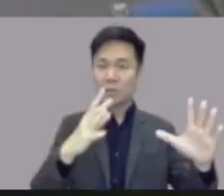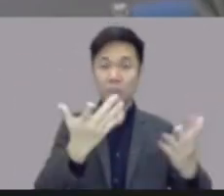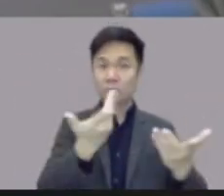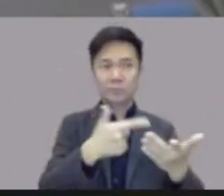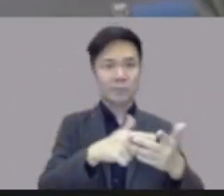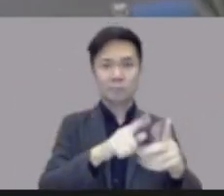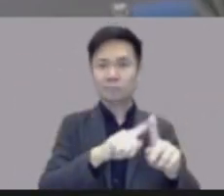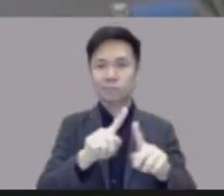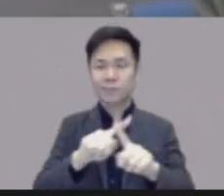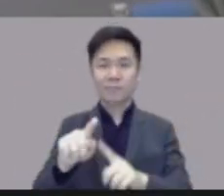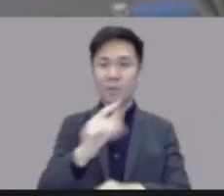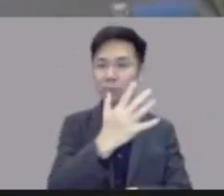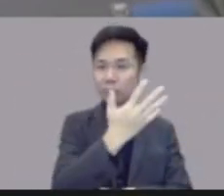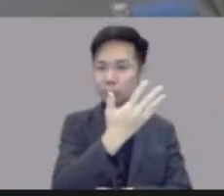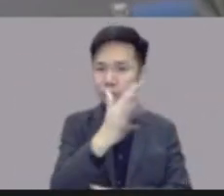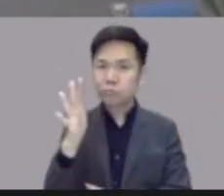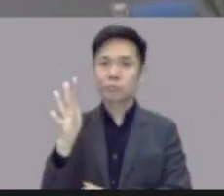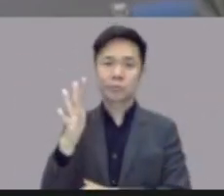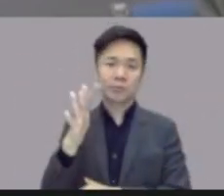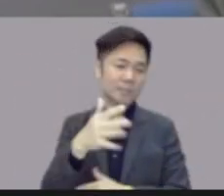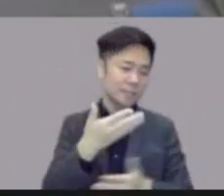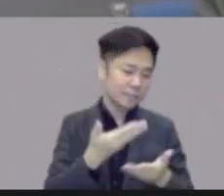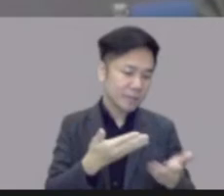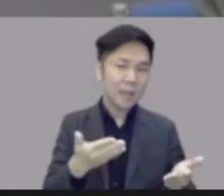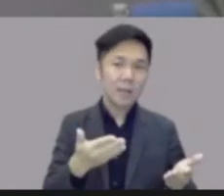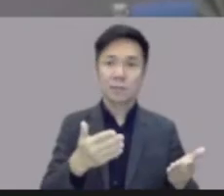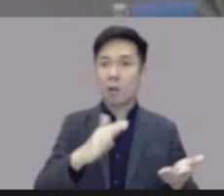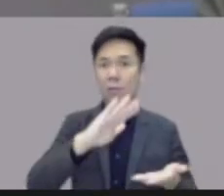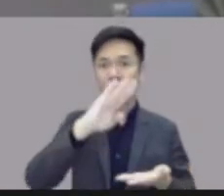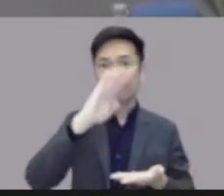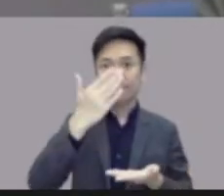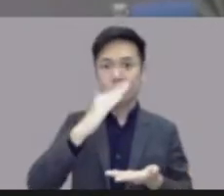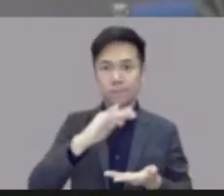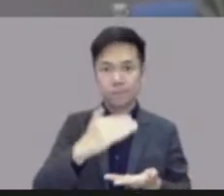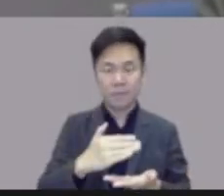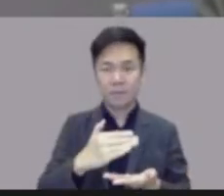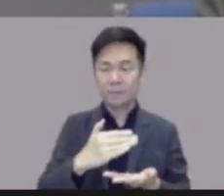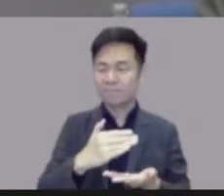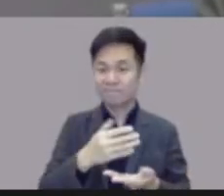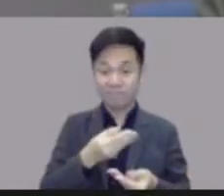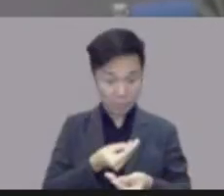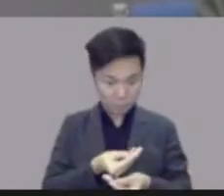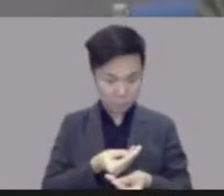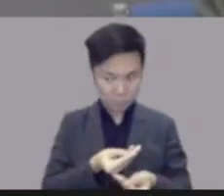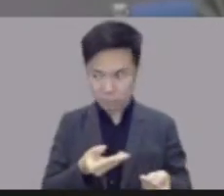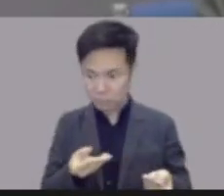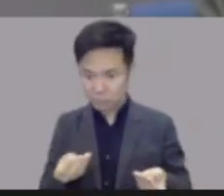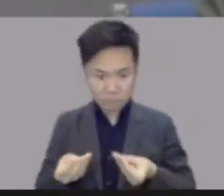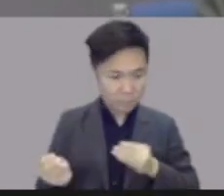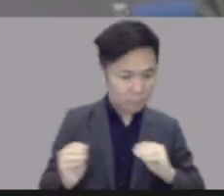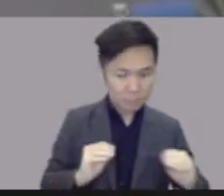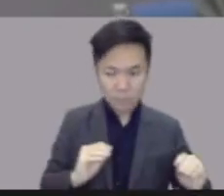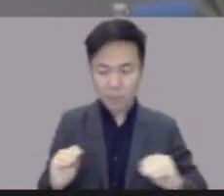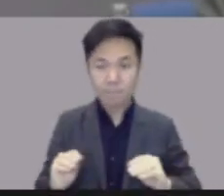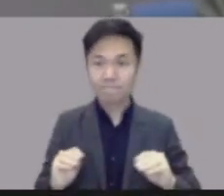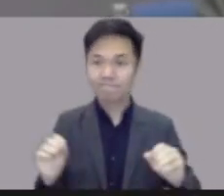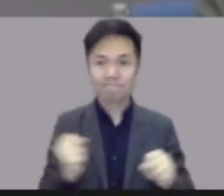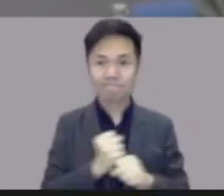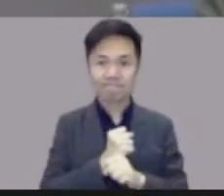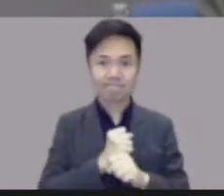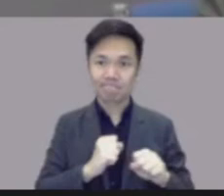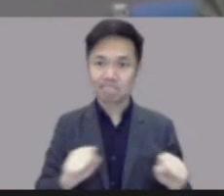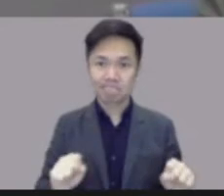Resources inclusiveness also important and sdgs can't provide us a guidance for the inclusive development